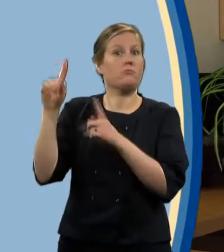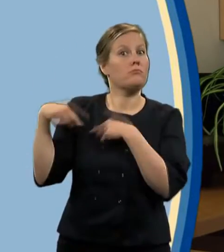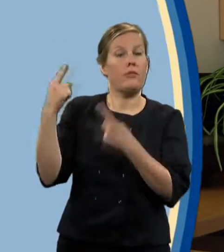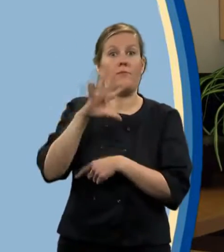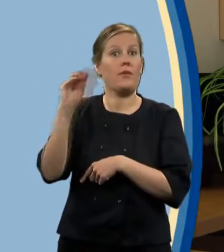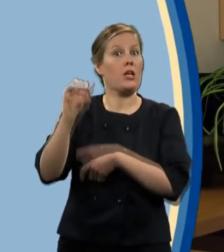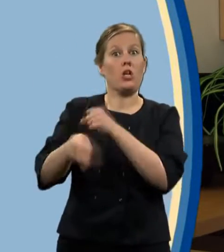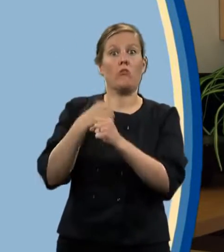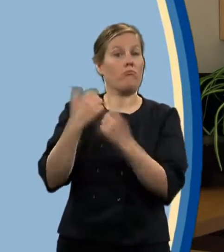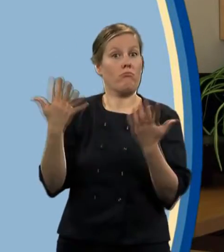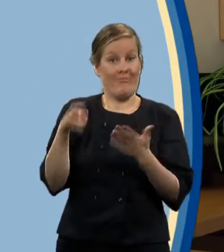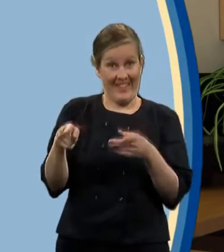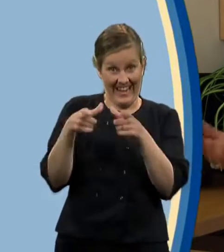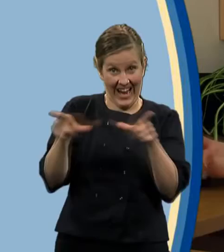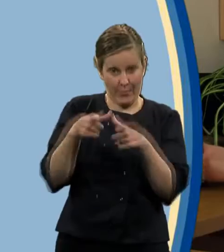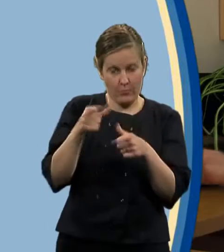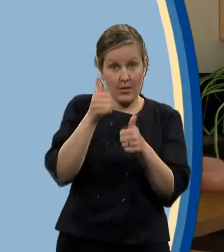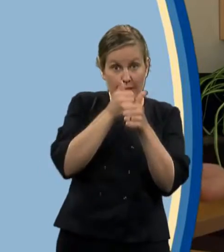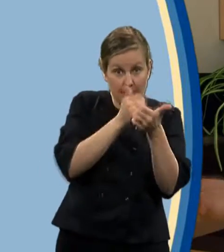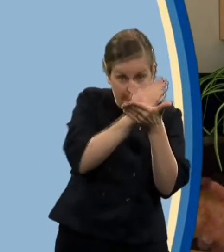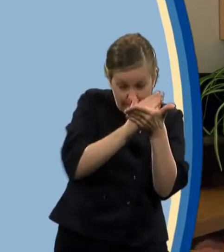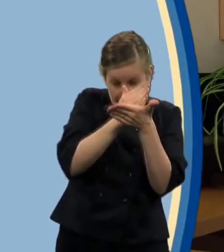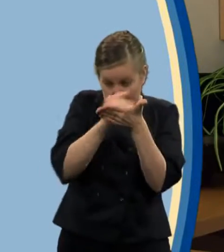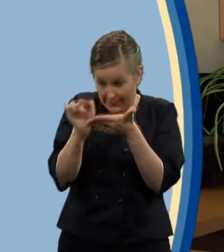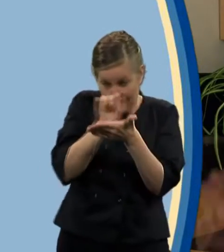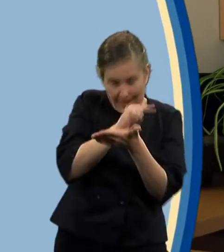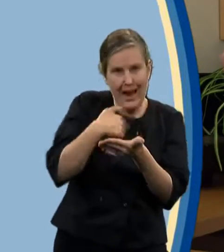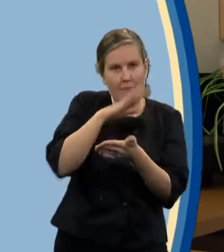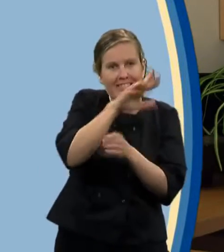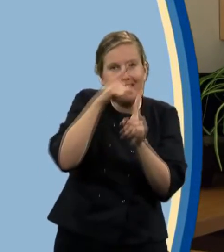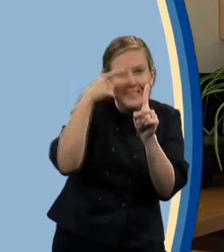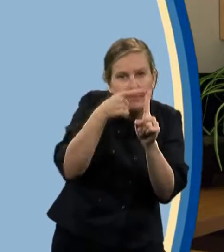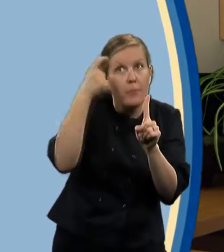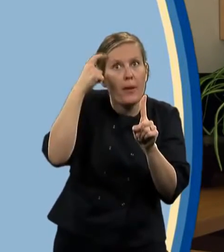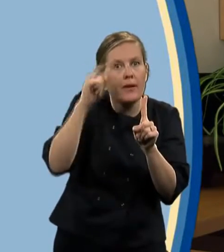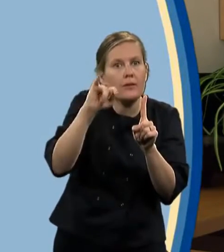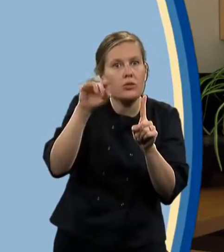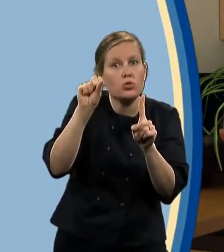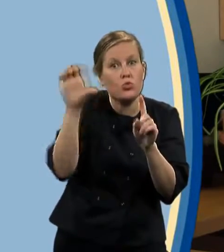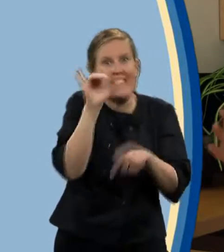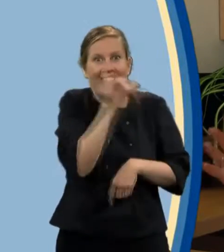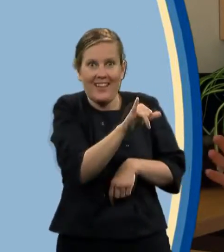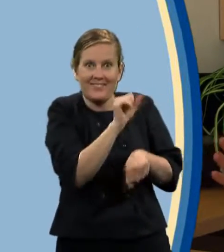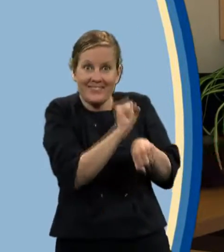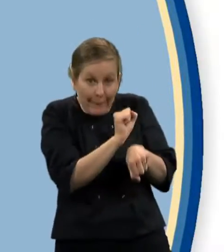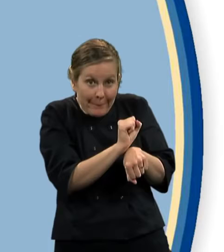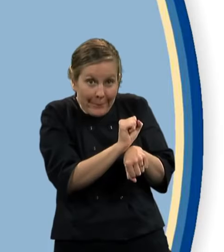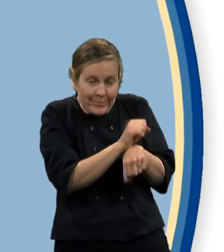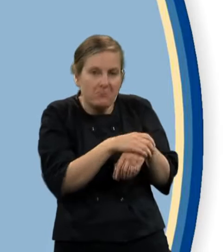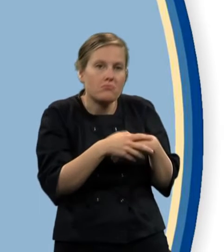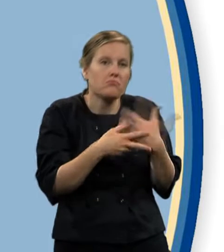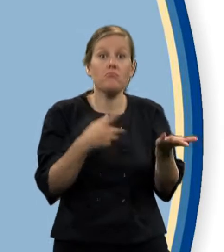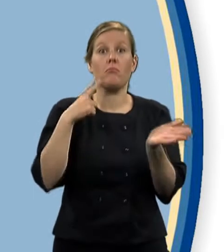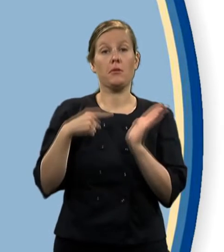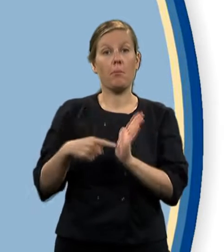fascinating discoveries that we've had in the last 50 years is that each part of this thing we call language has